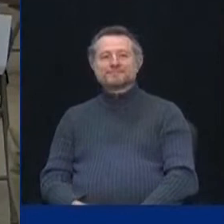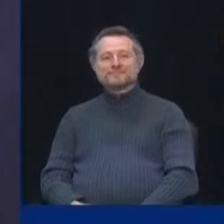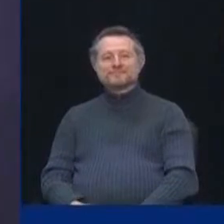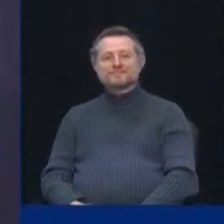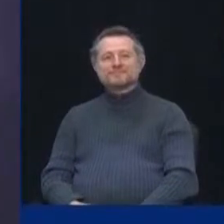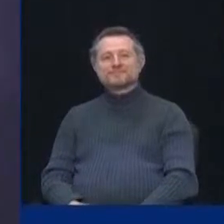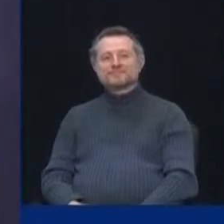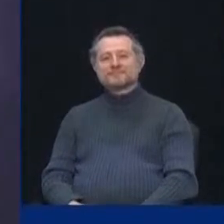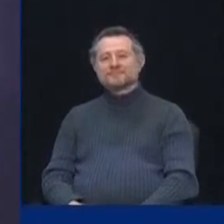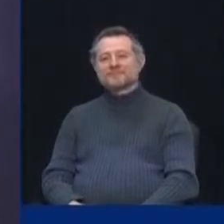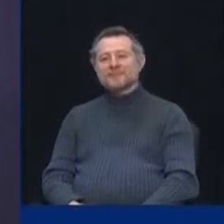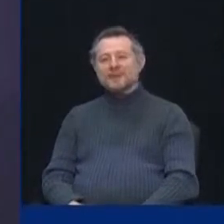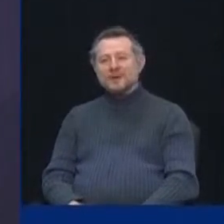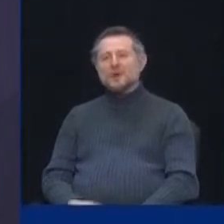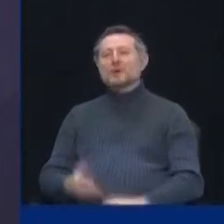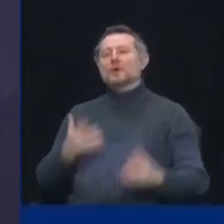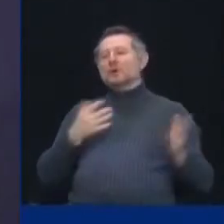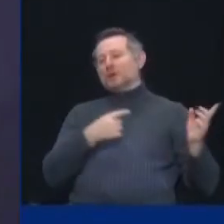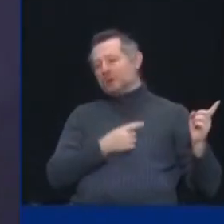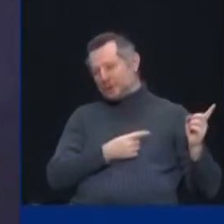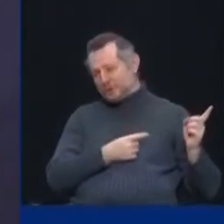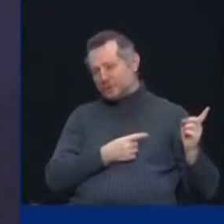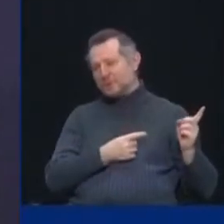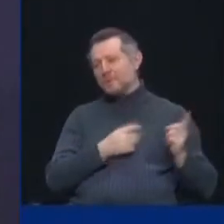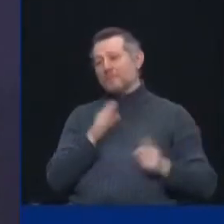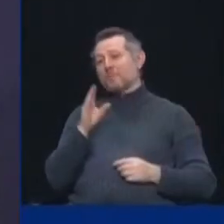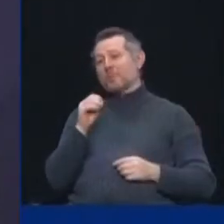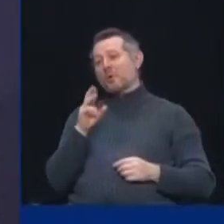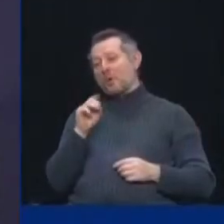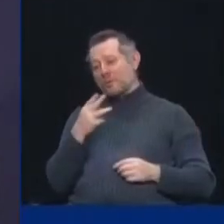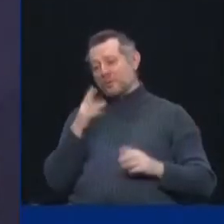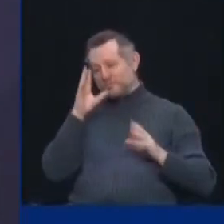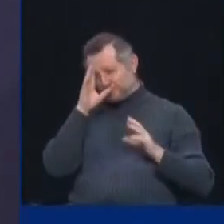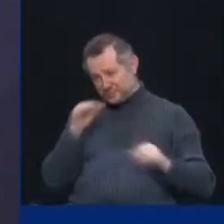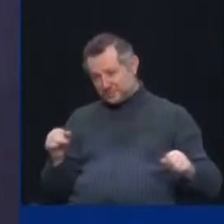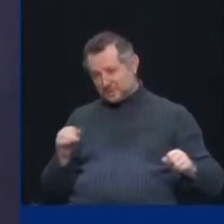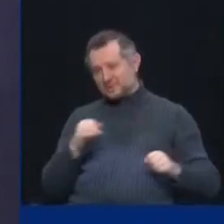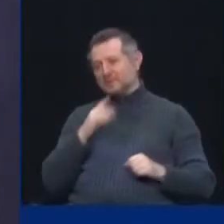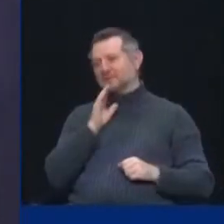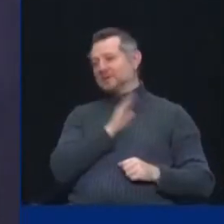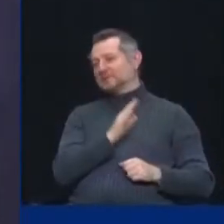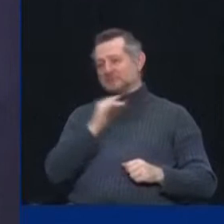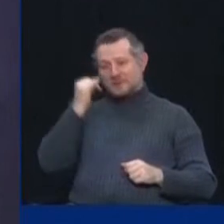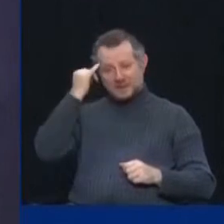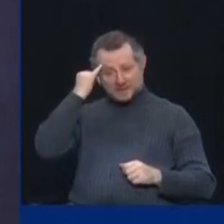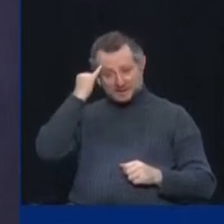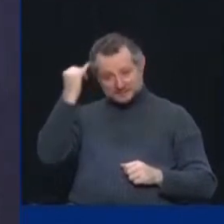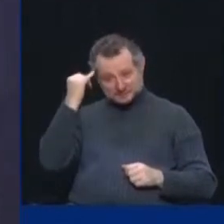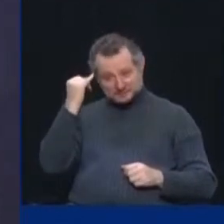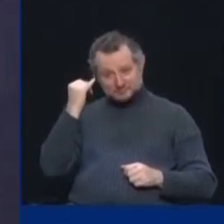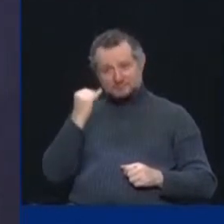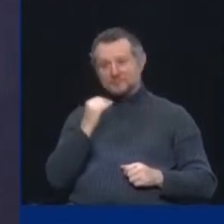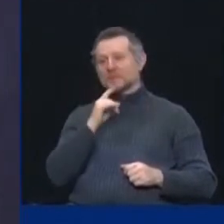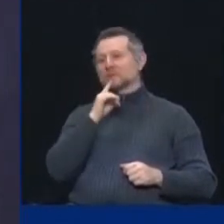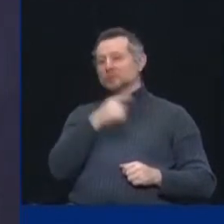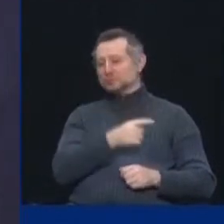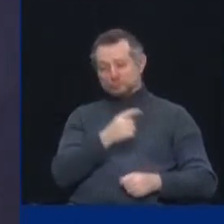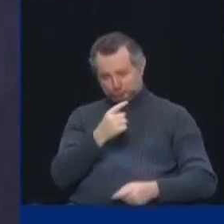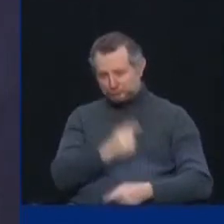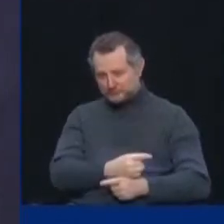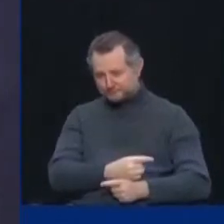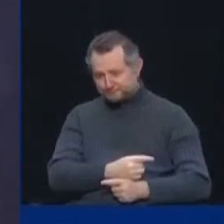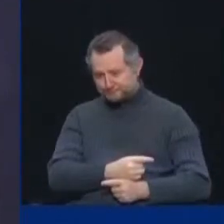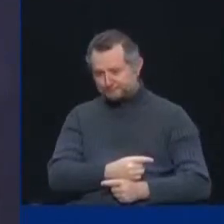You had the borough president's idea, and he's right. This was